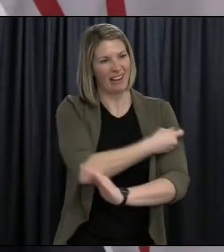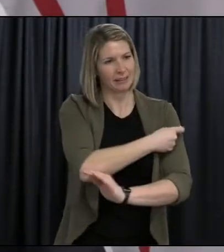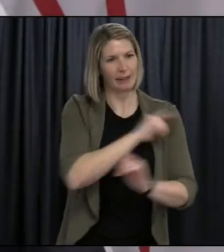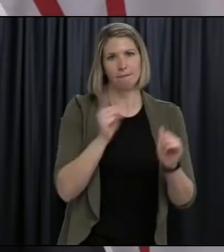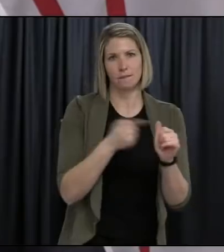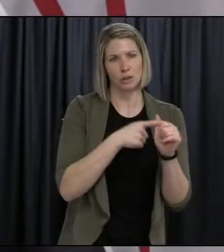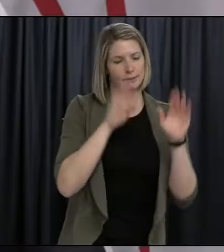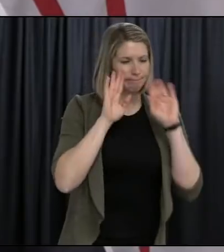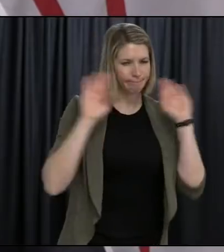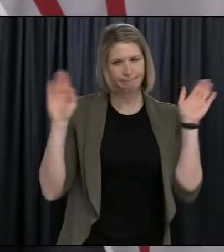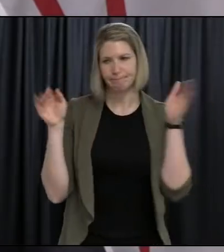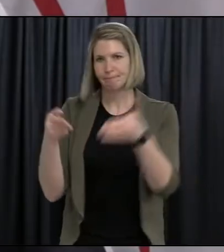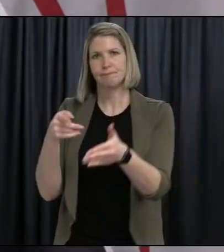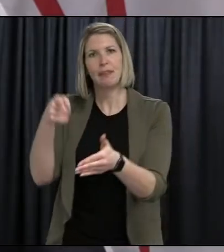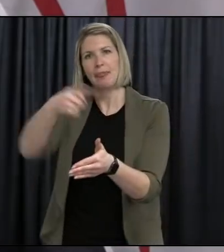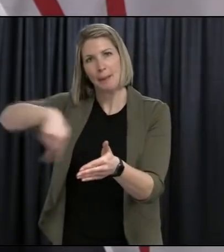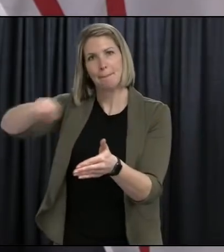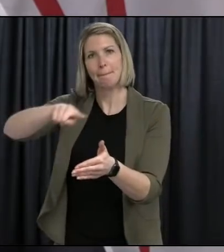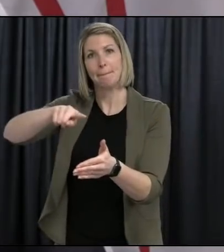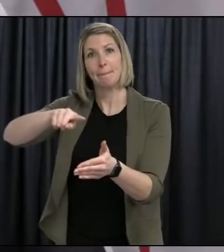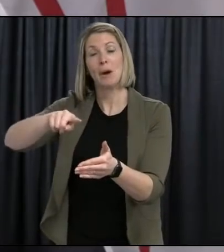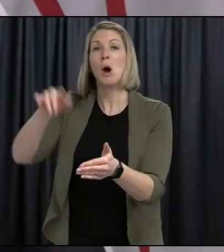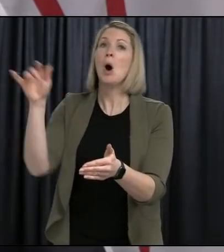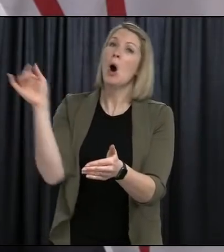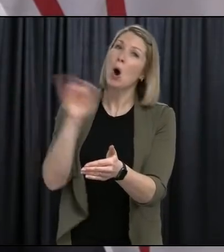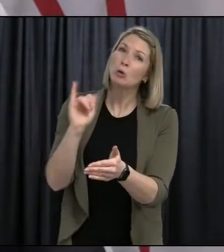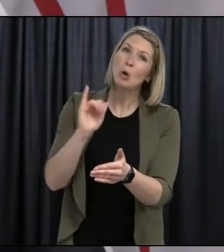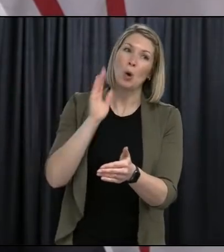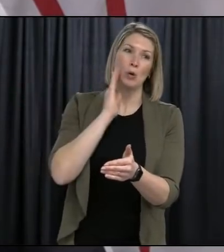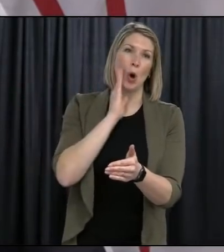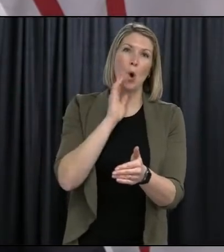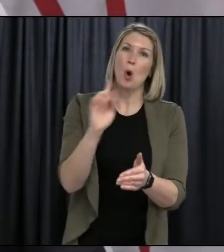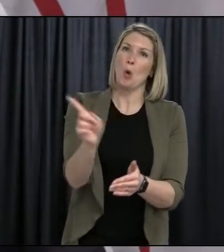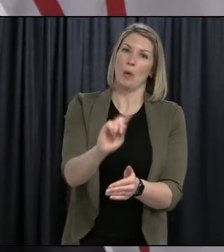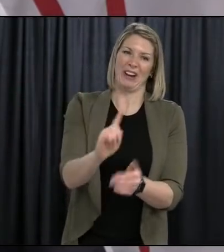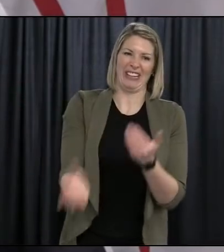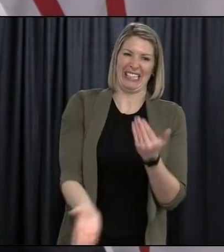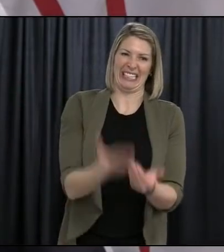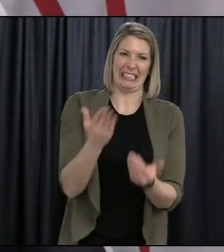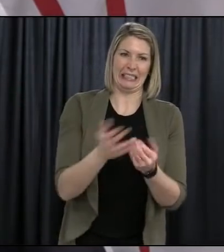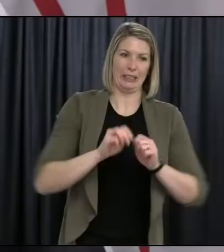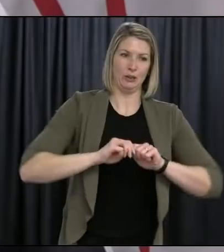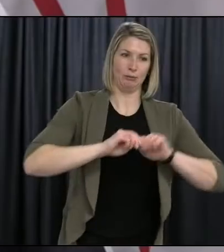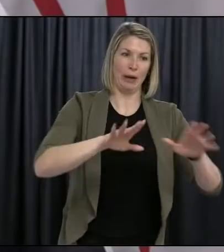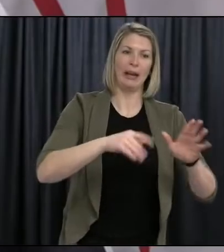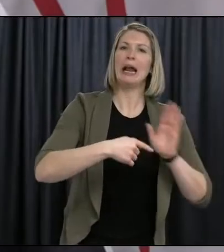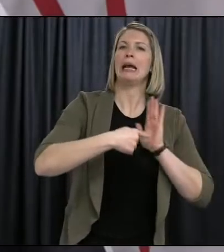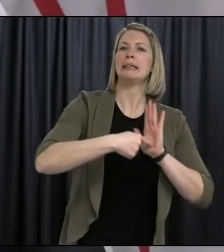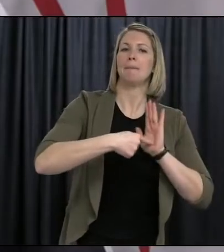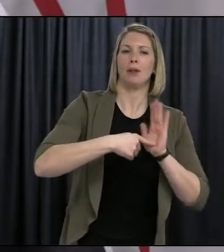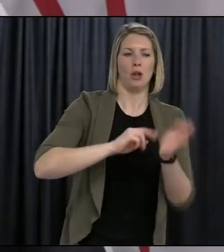of spread and outbreaks are greater in congregate living facilities, such as long-term care, personal care homes,